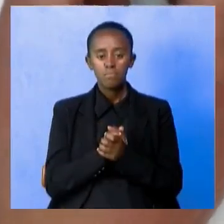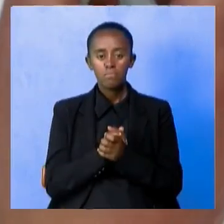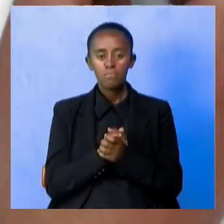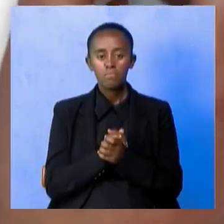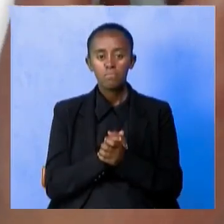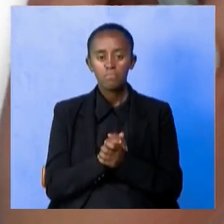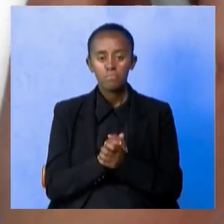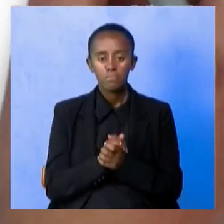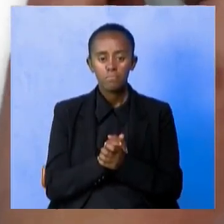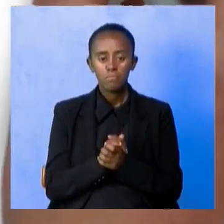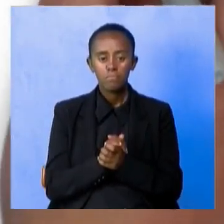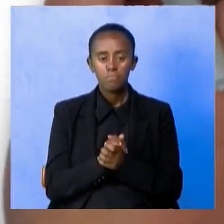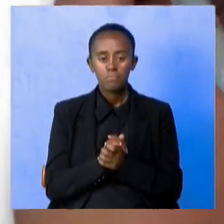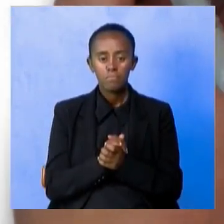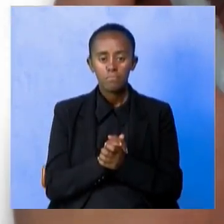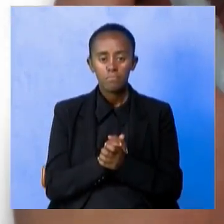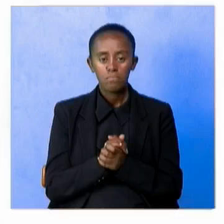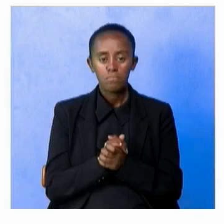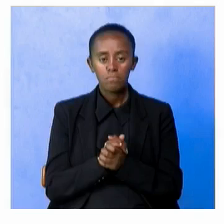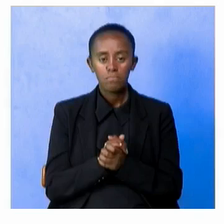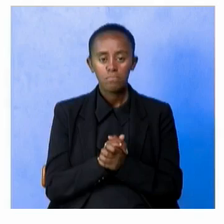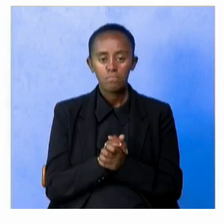She likes